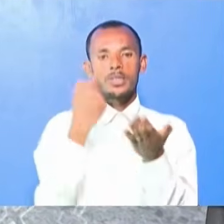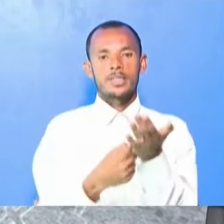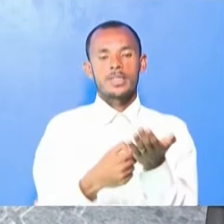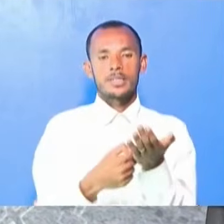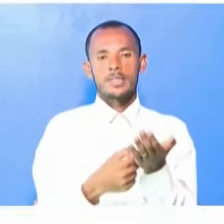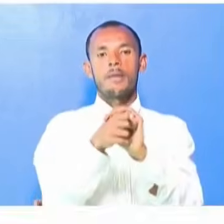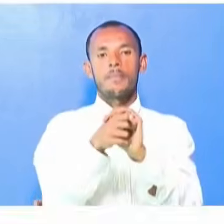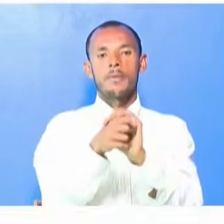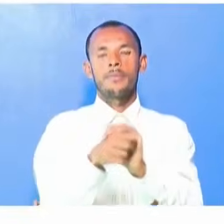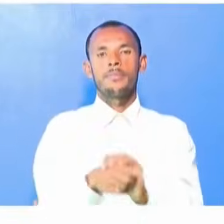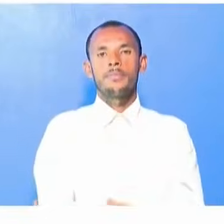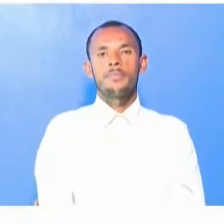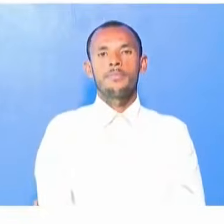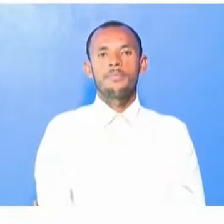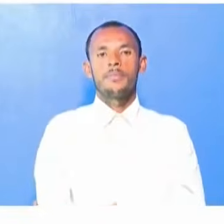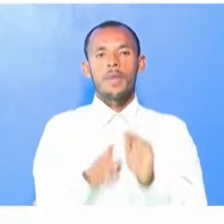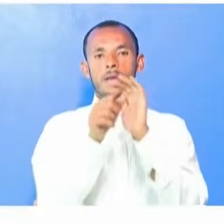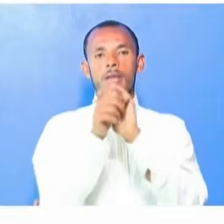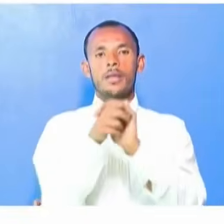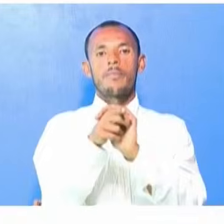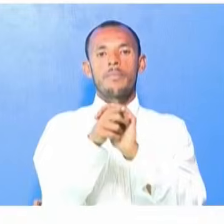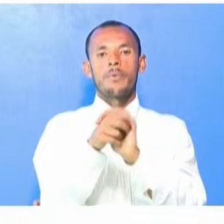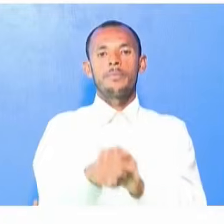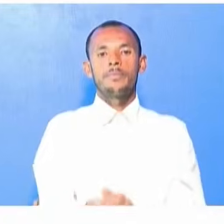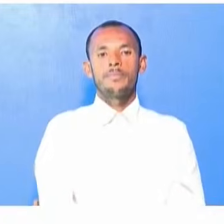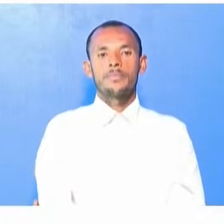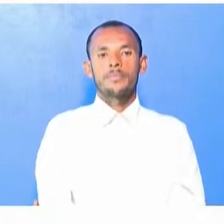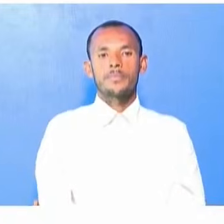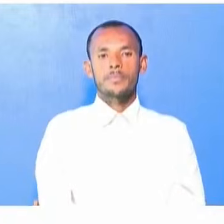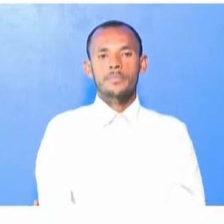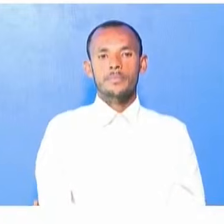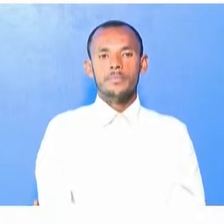for this. Example.